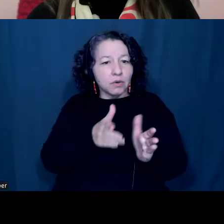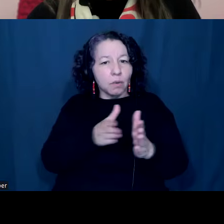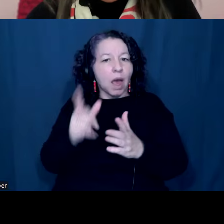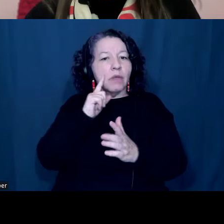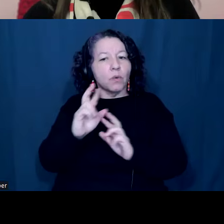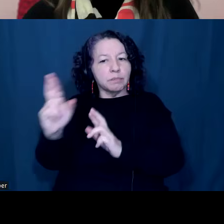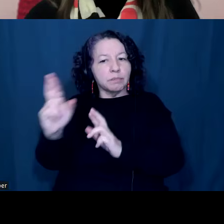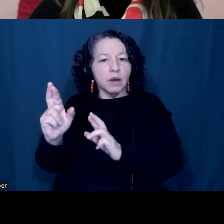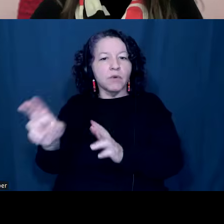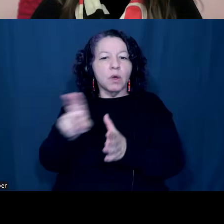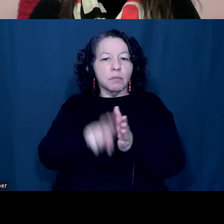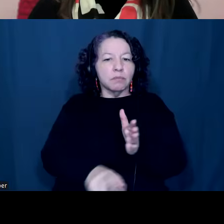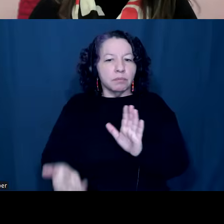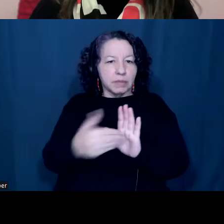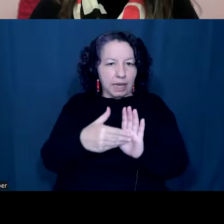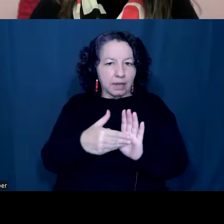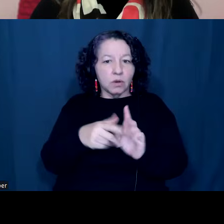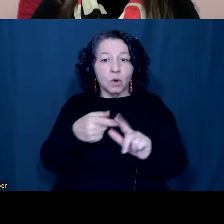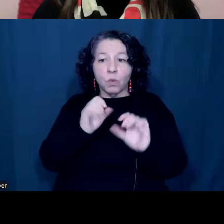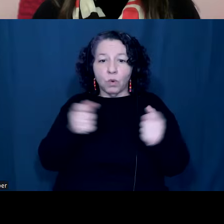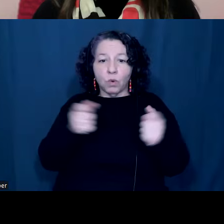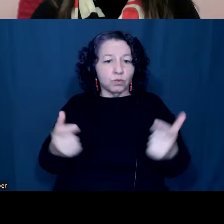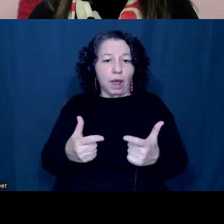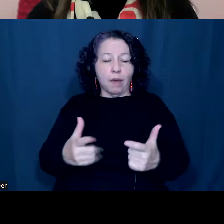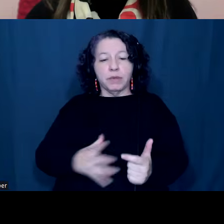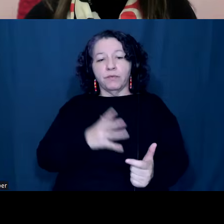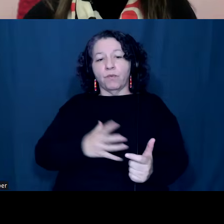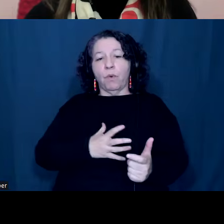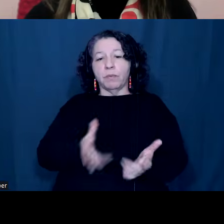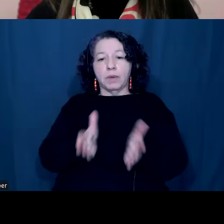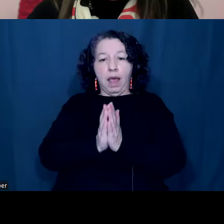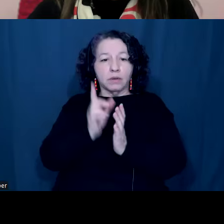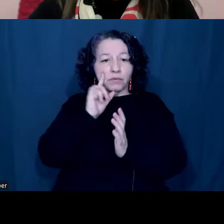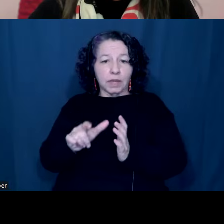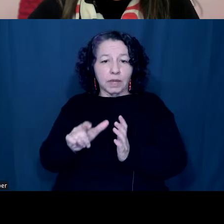reinternment when no tribe has formally requested repatriation.